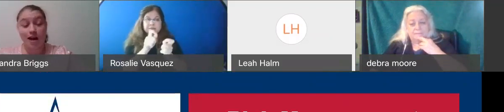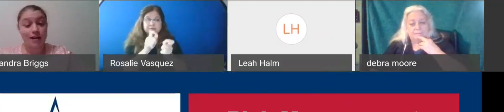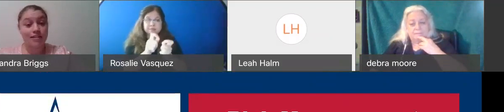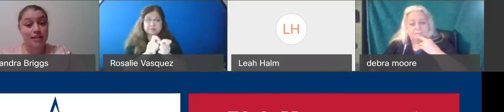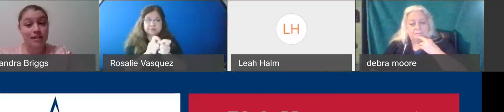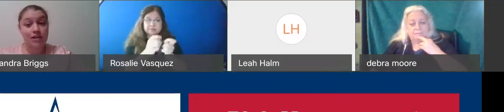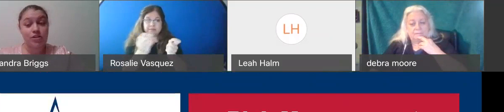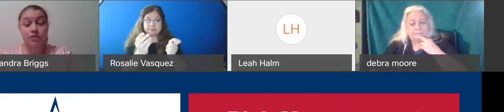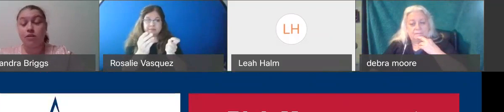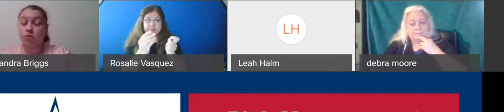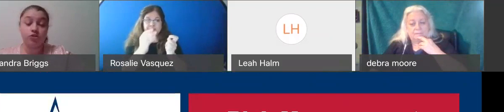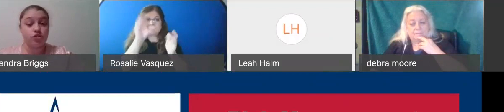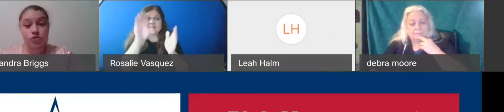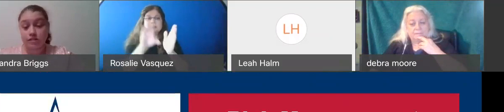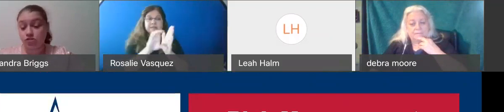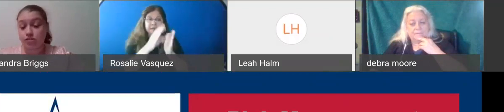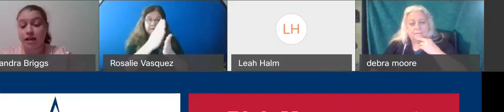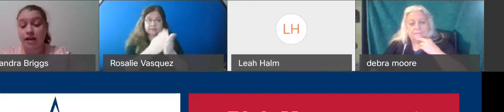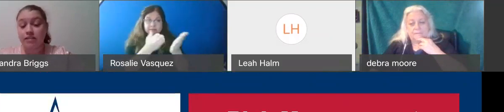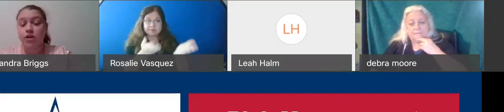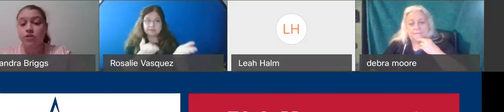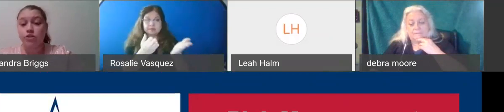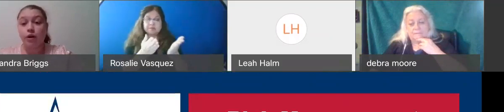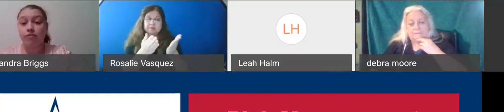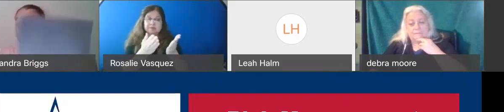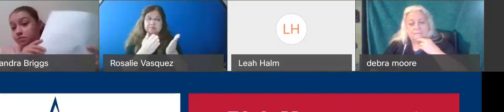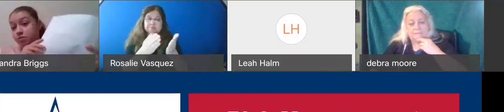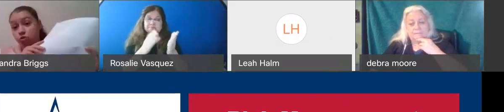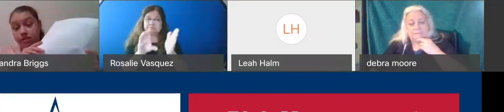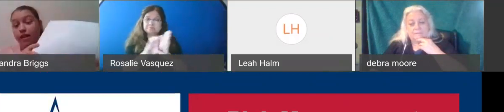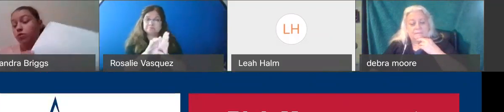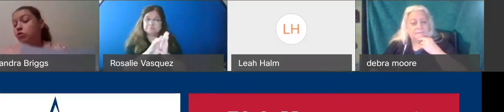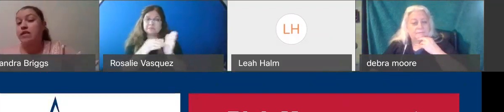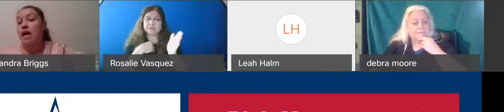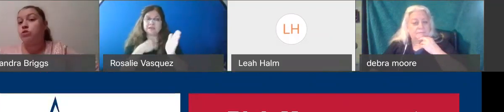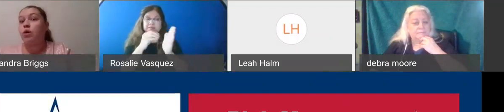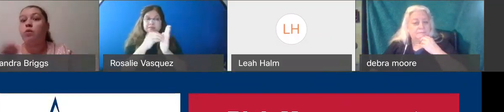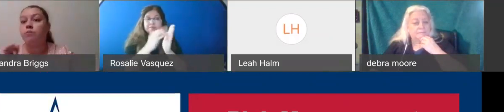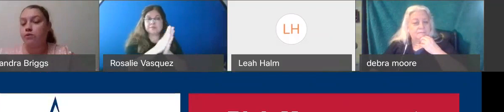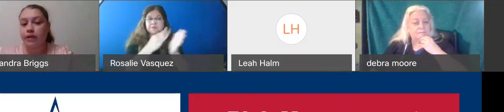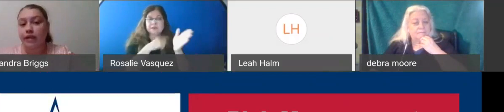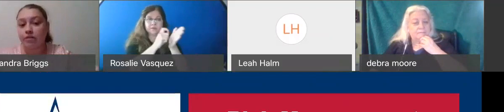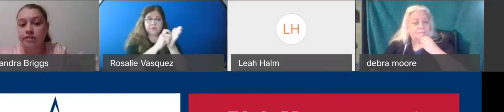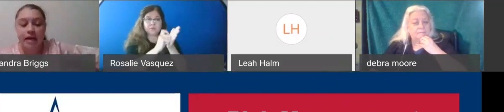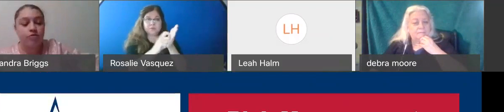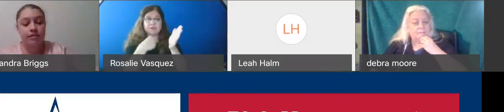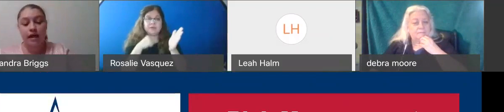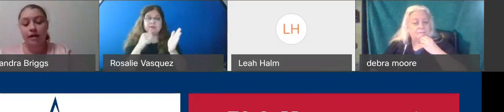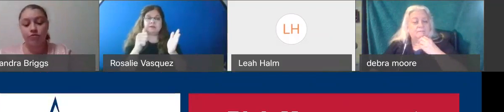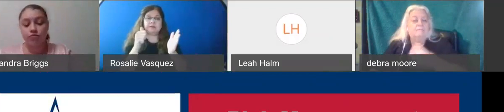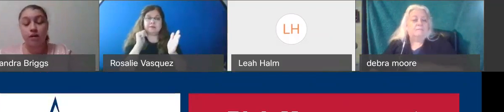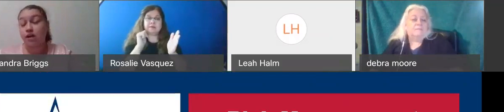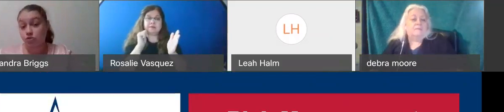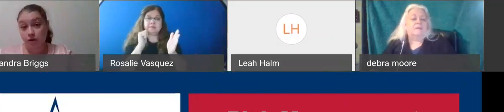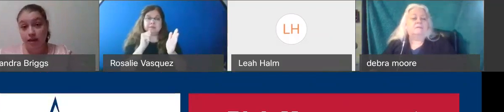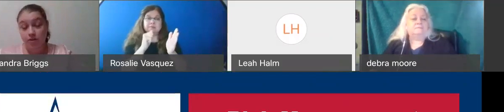67 slides in here. Some of them are just transition slides. So I've got some notes that I wrote down, so I won't be reading slide for